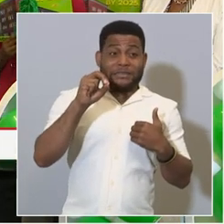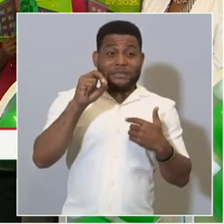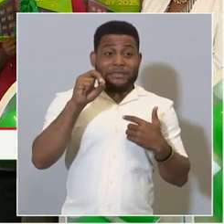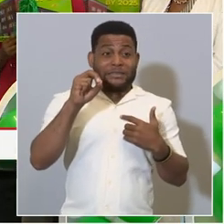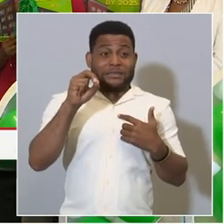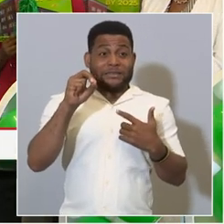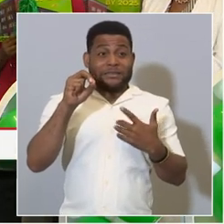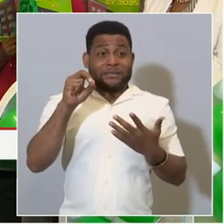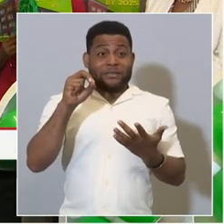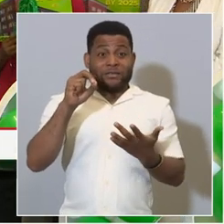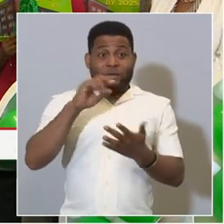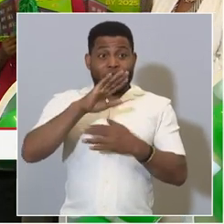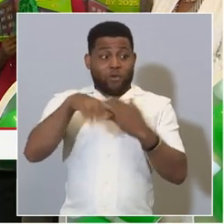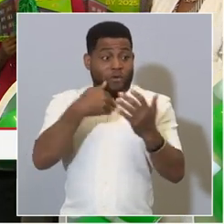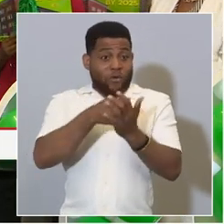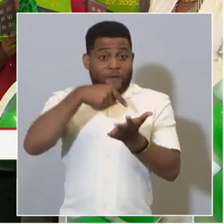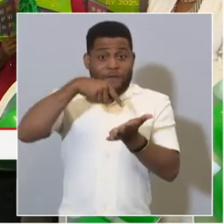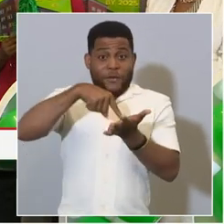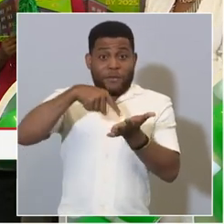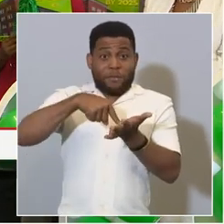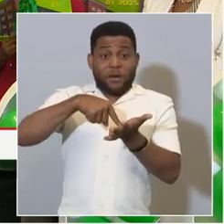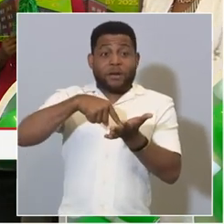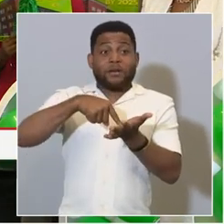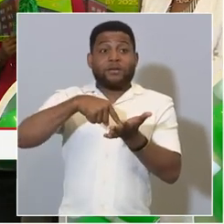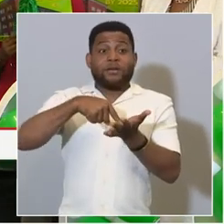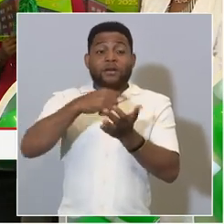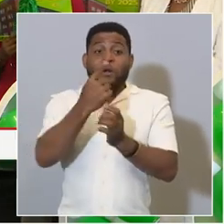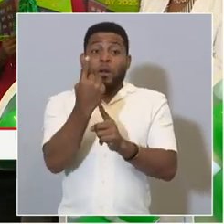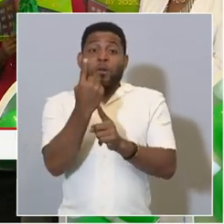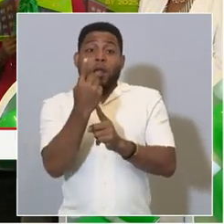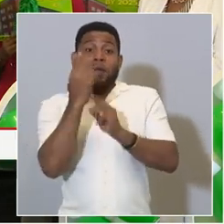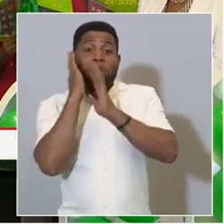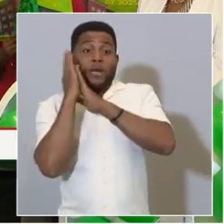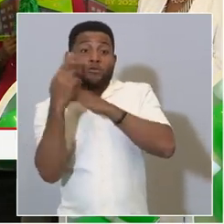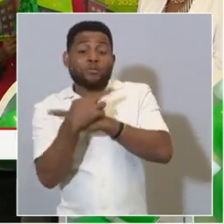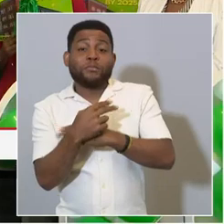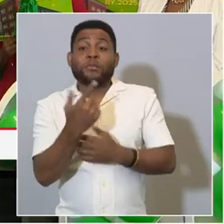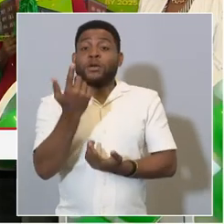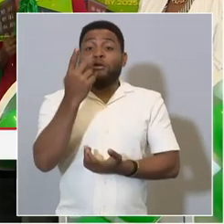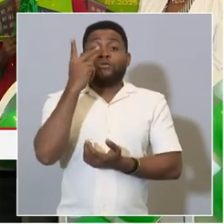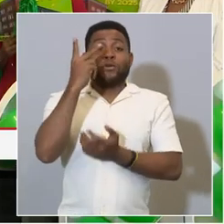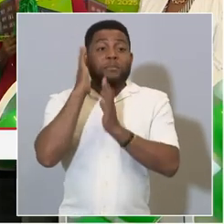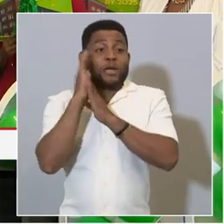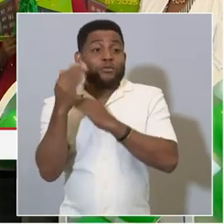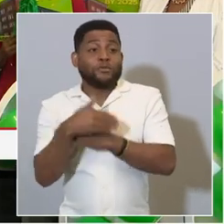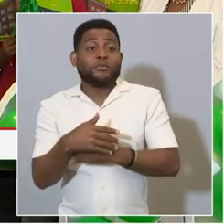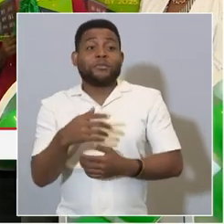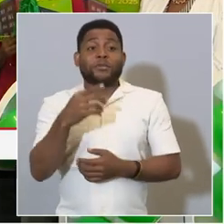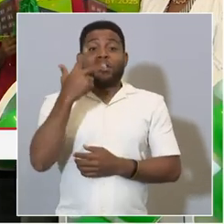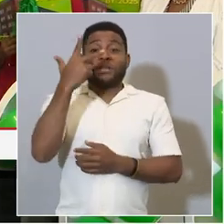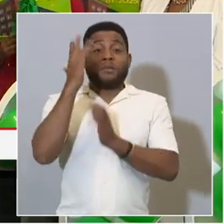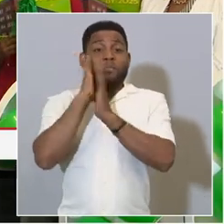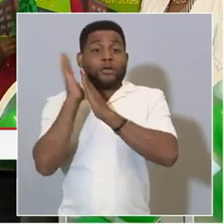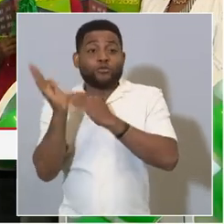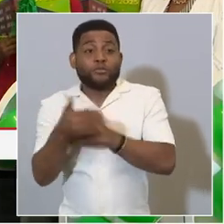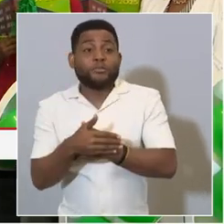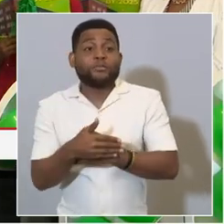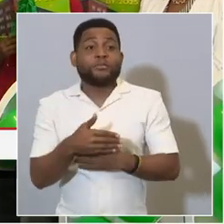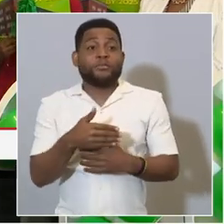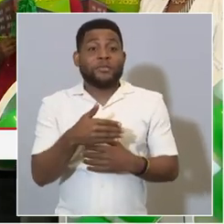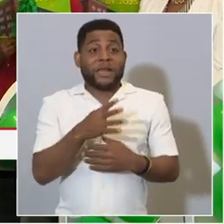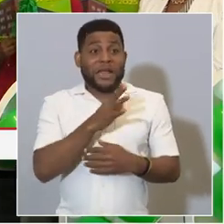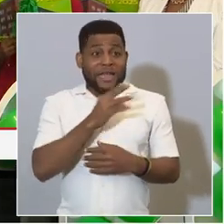all affordable 1, 2, 3-bedroom units, 15% of which will be